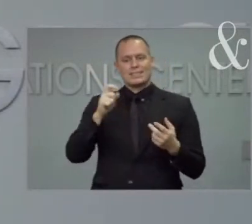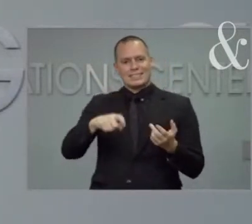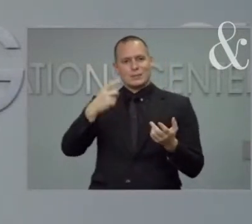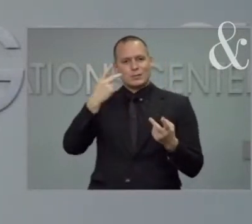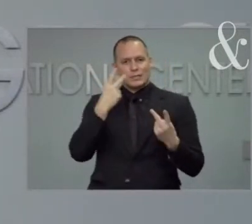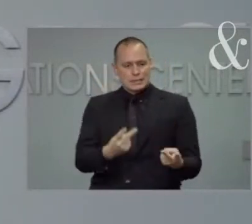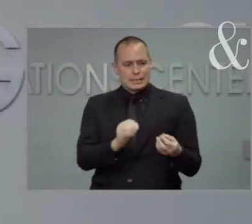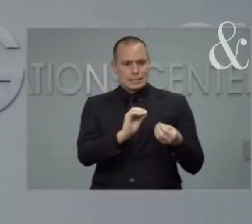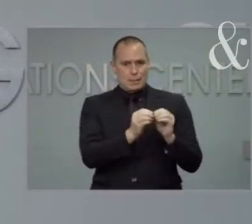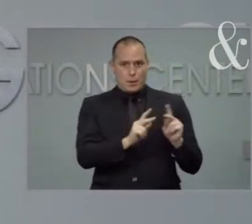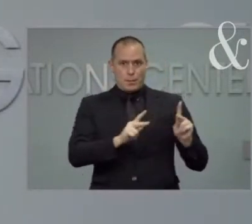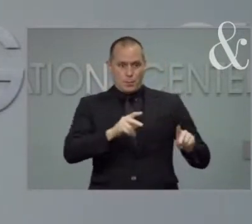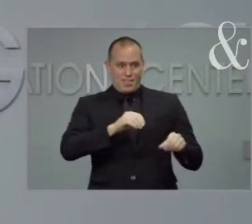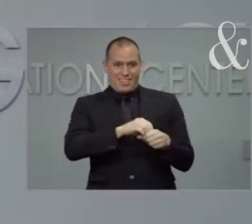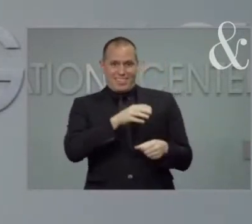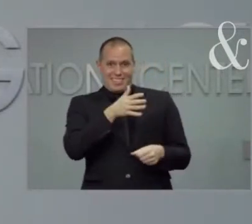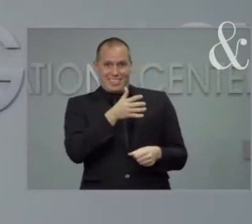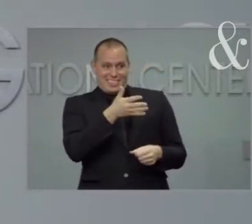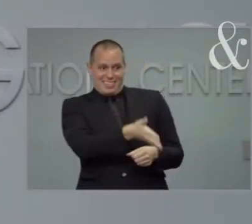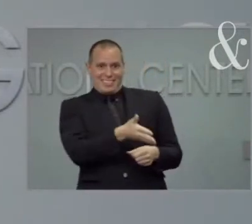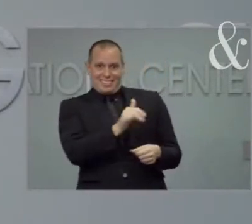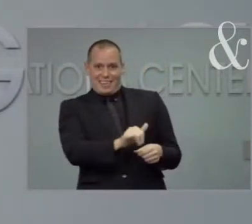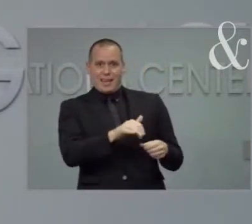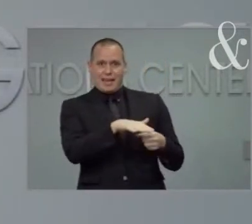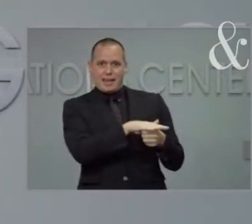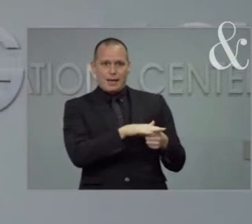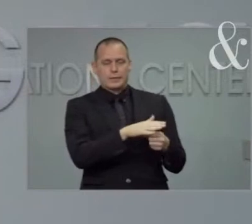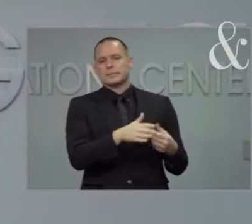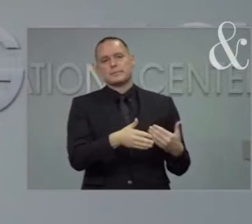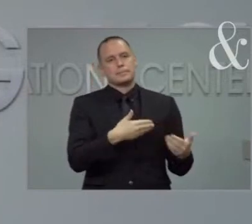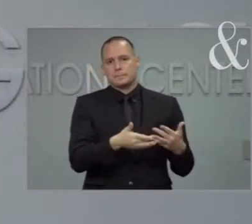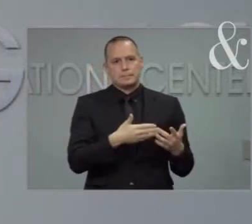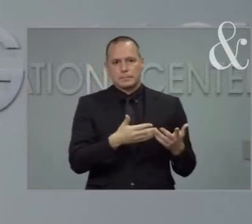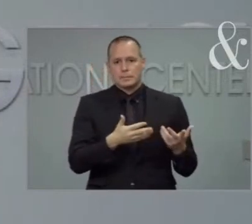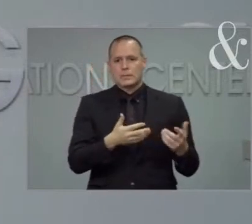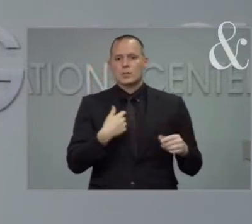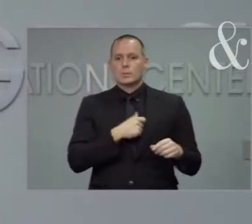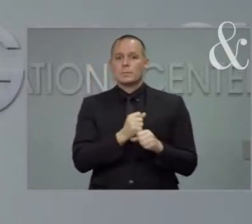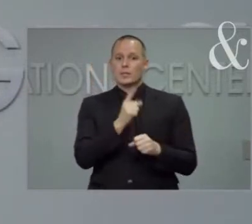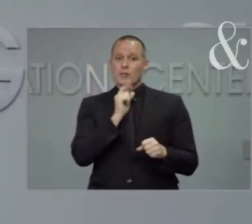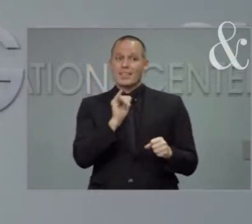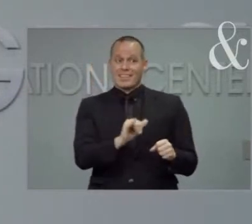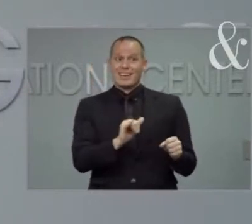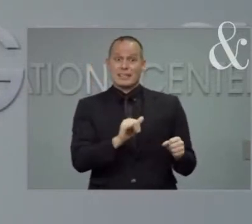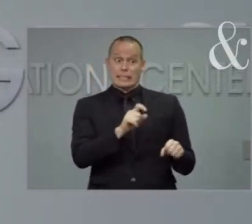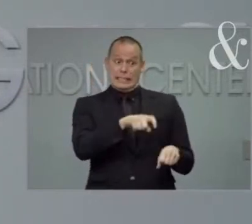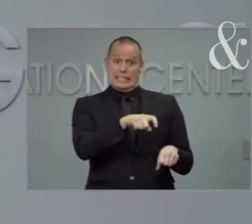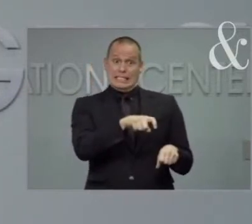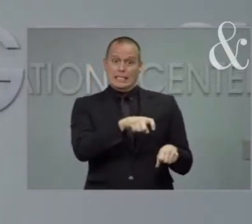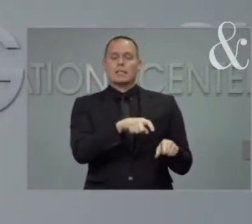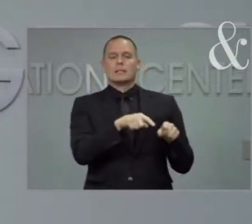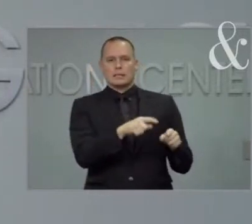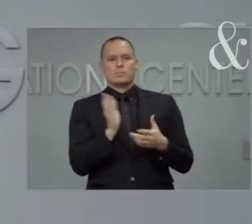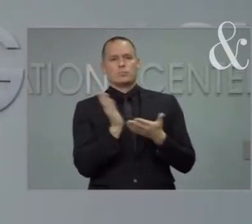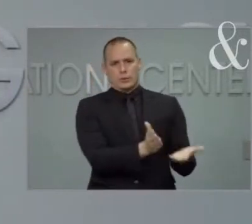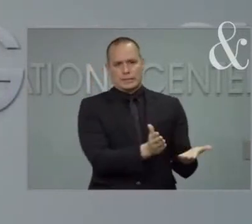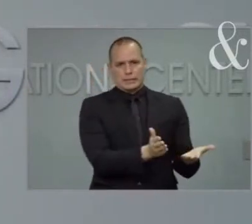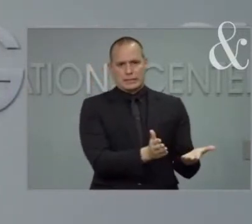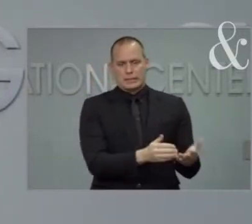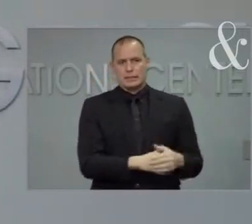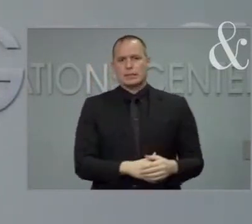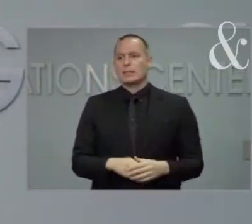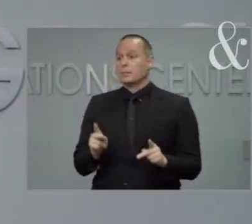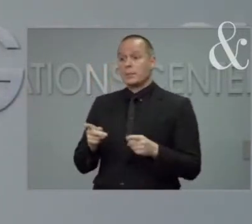are vaccinated or not. And then we want to be sure we're sending more vaccine to the places where folks aren't vaccinated.